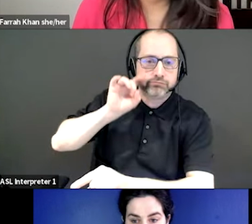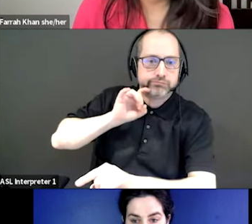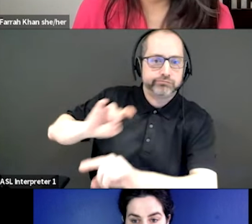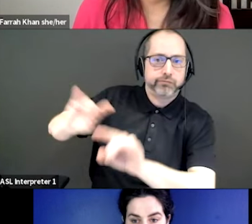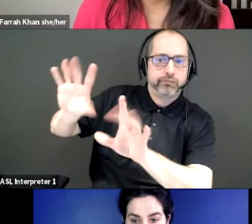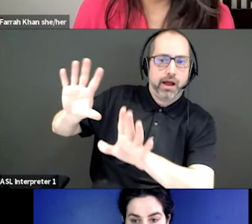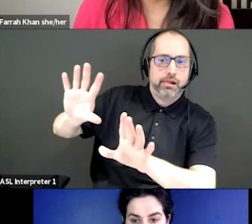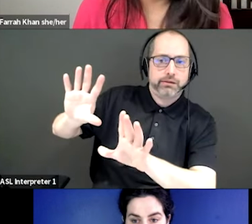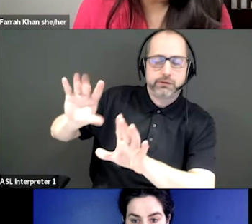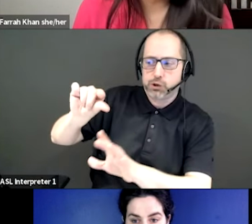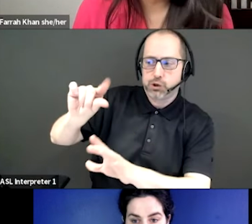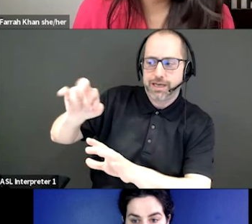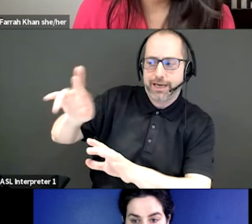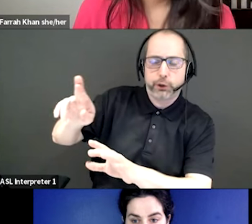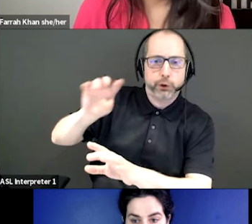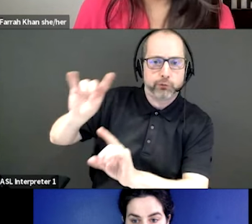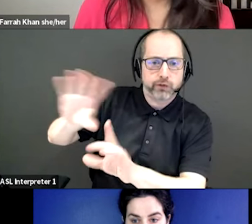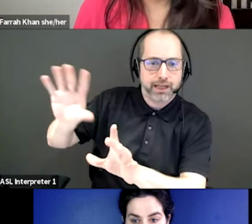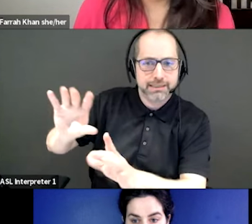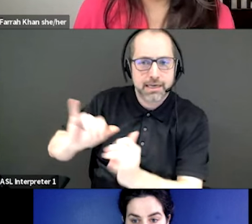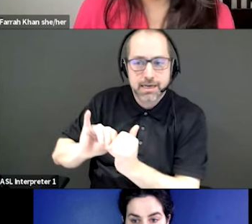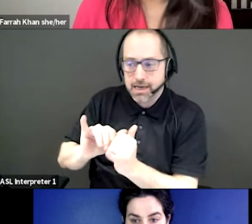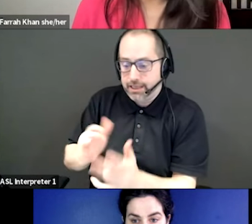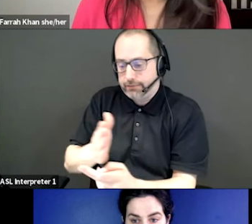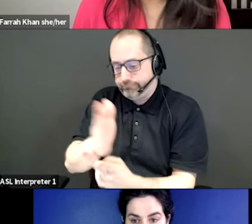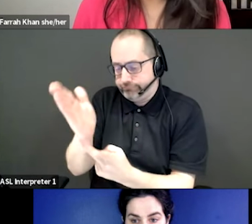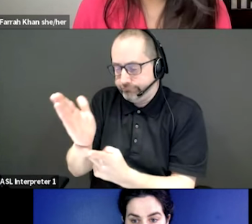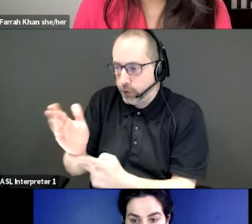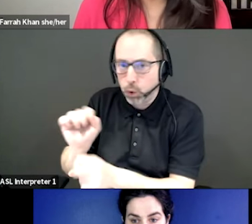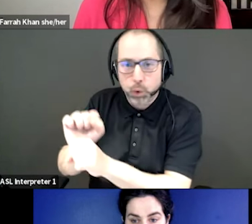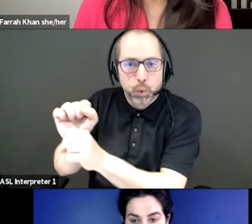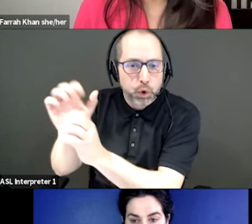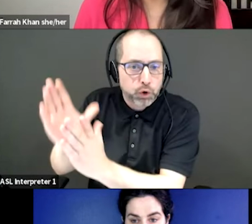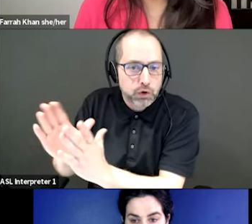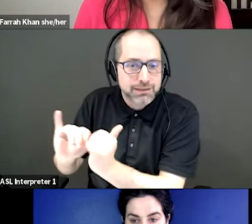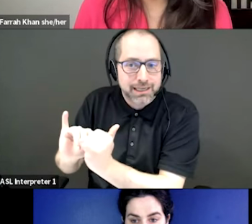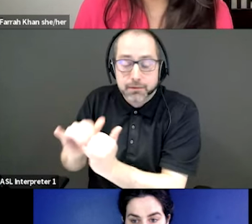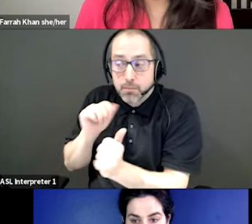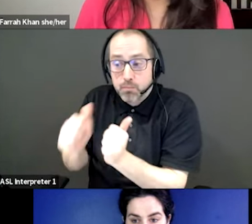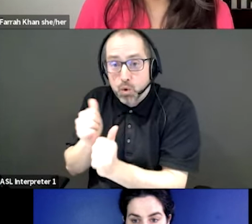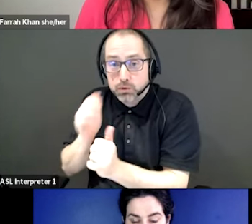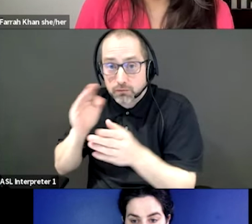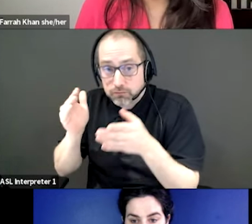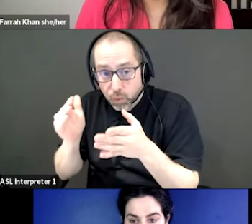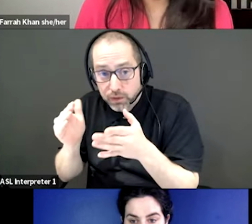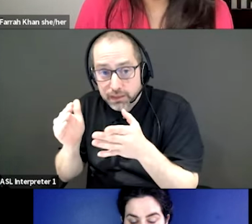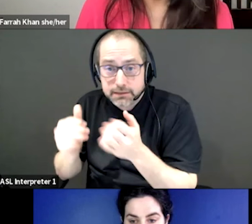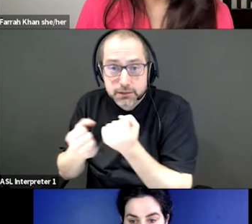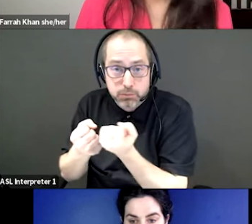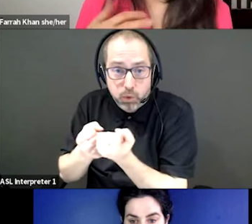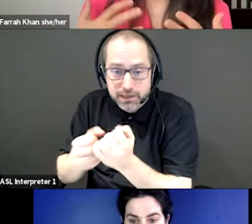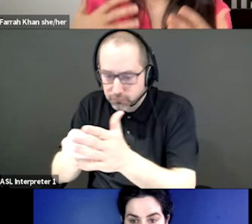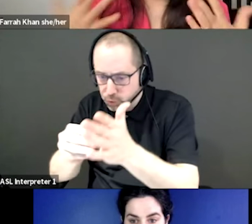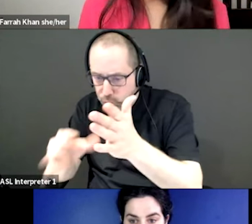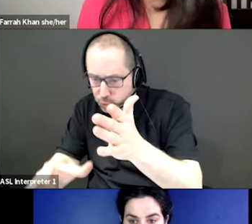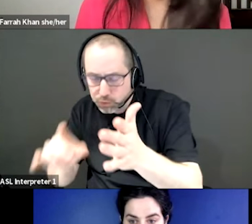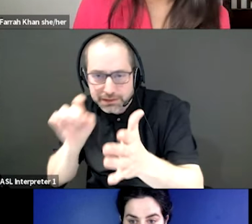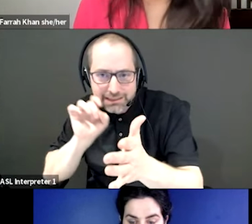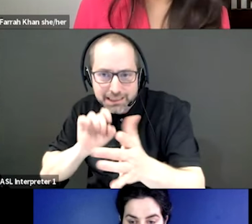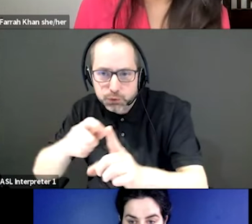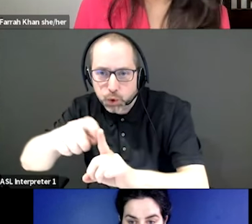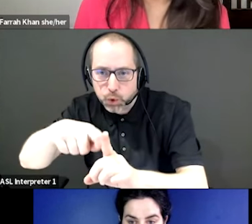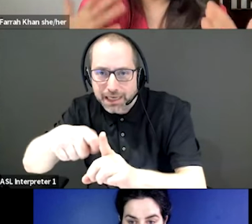of adjudications with just workers, recognizing the fact that a lot of the focus and support is really about sexual harassment against students, but